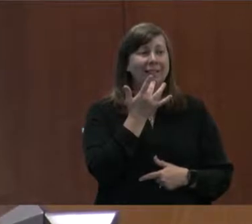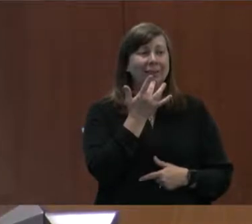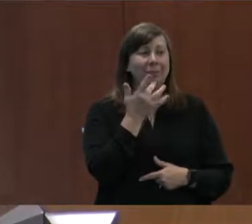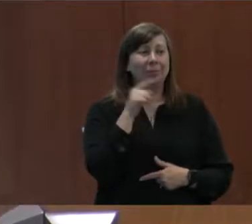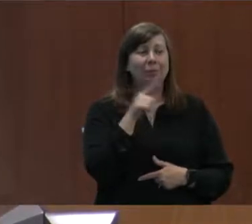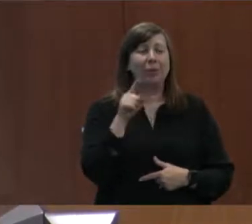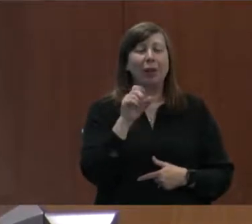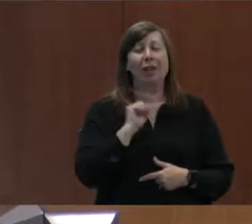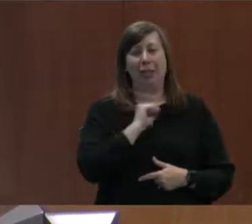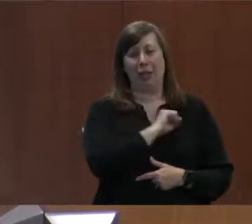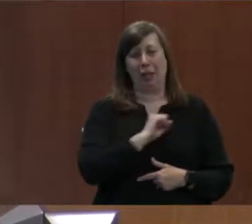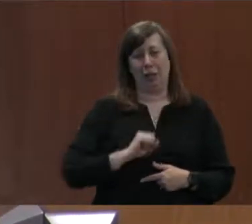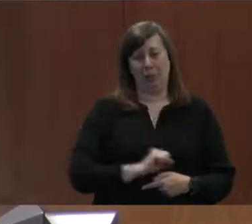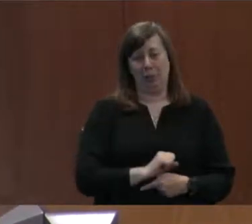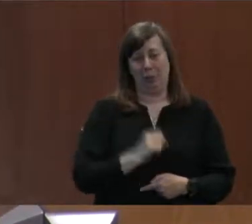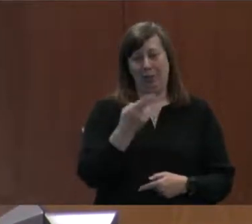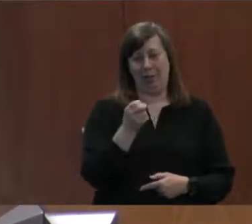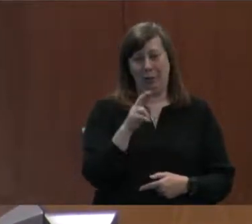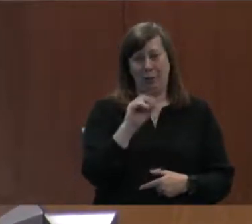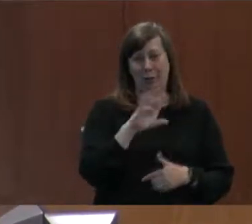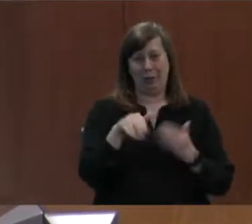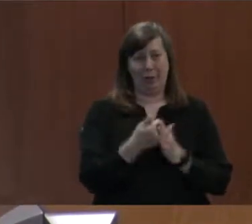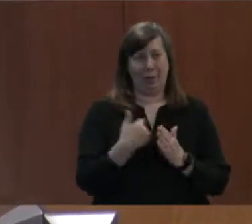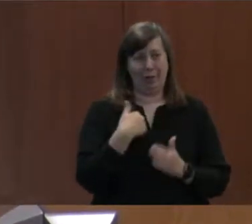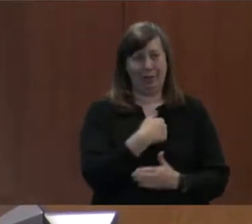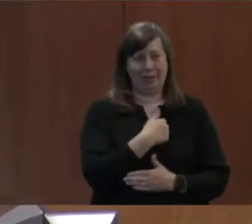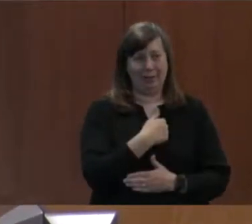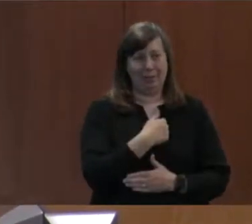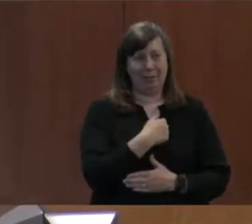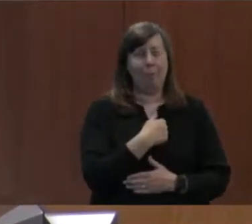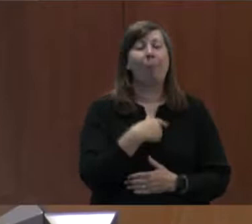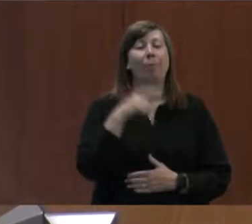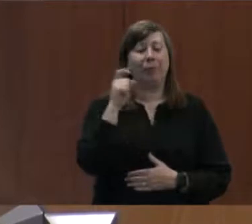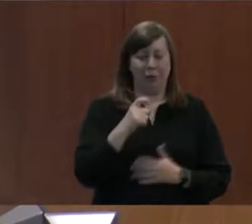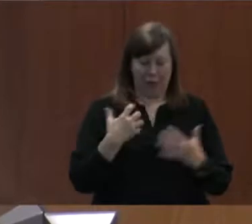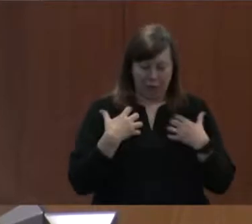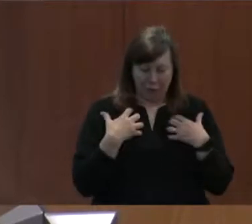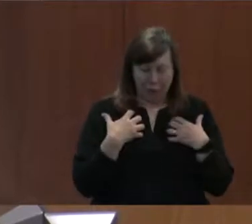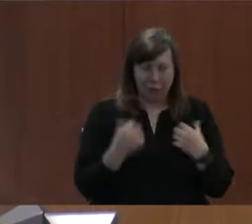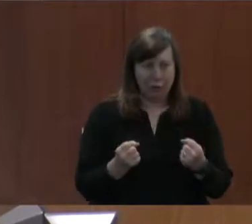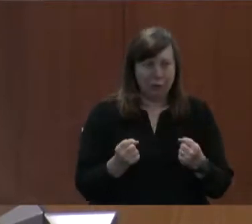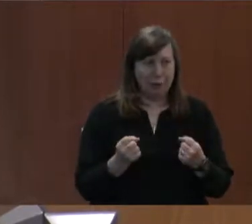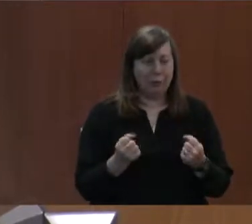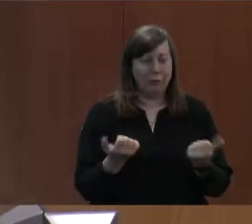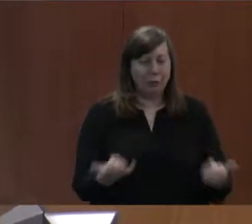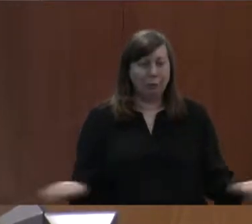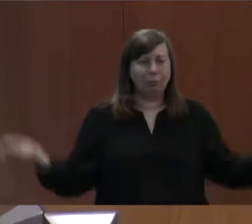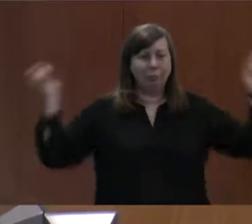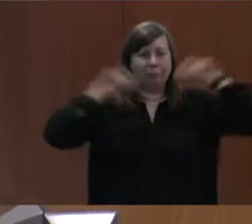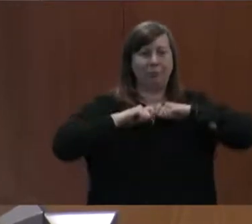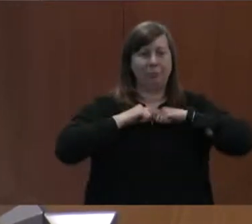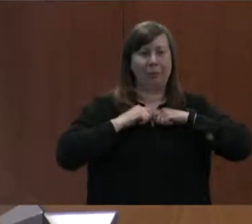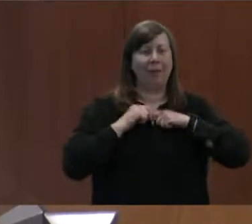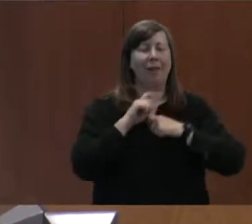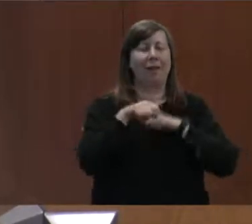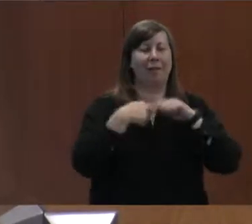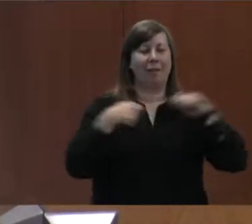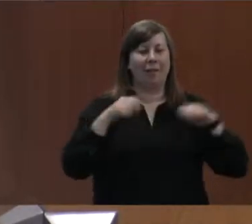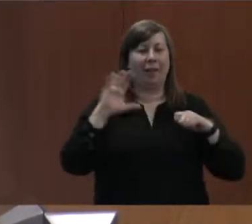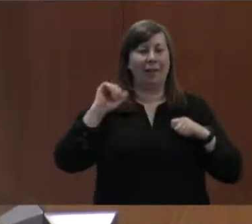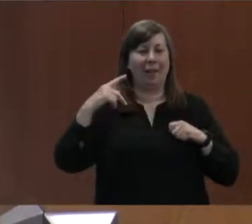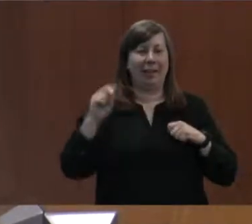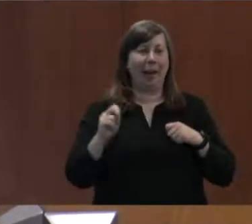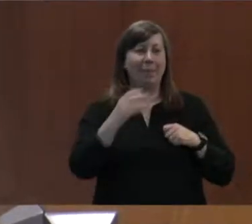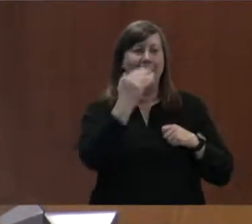there is a superhero in all of us. We just need the courage to put on the cape. And so I